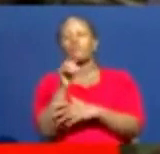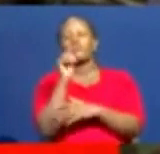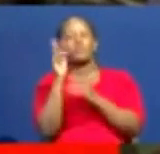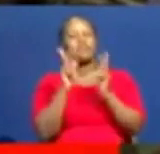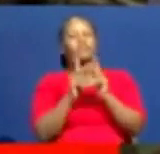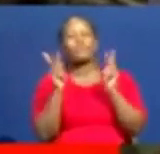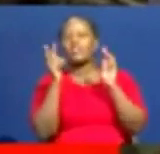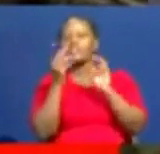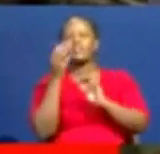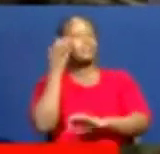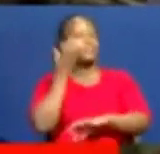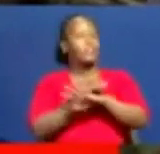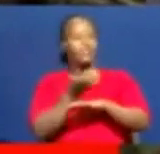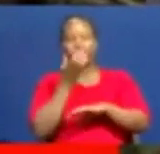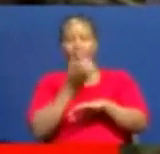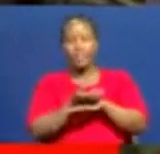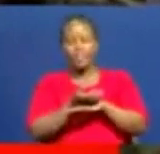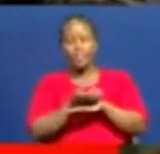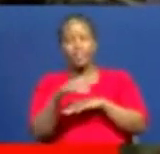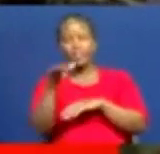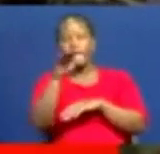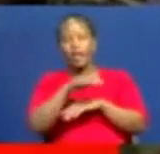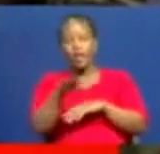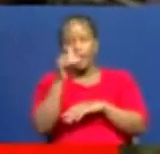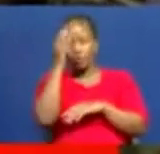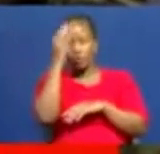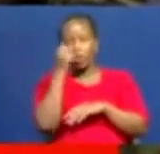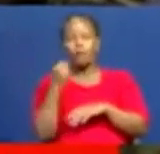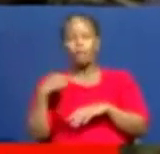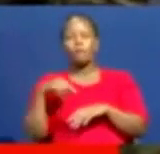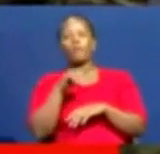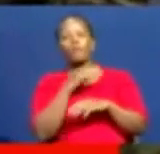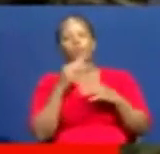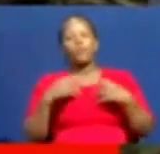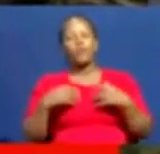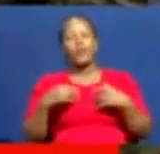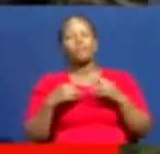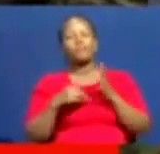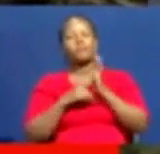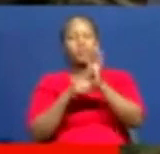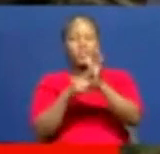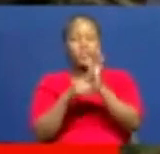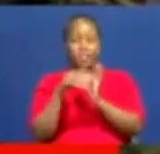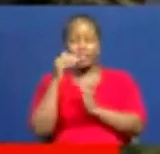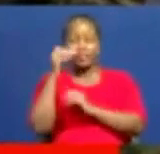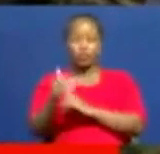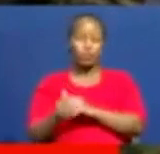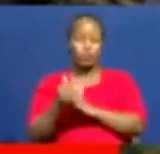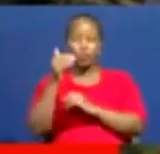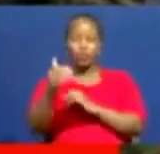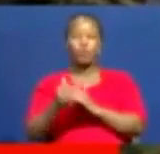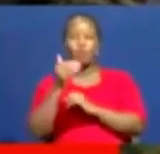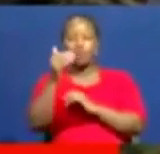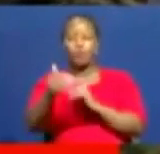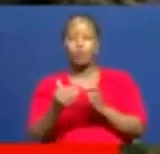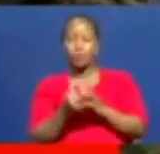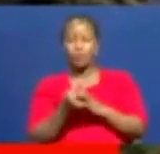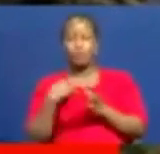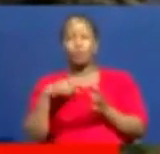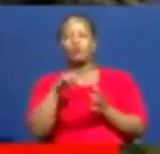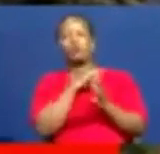difficult terrain, because we have demonstrated time and time and again that we have